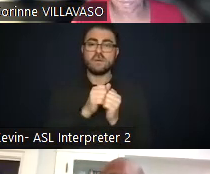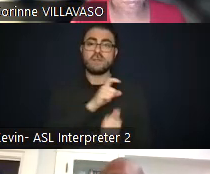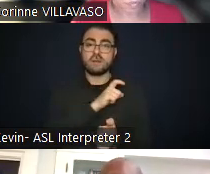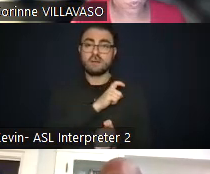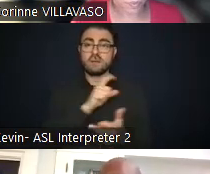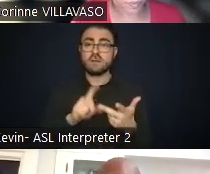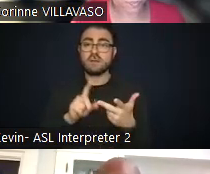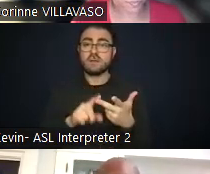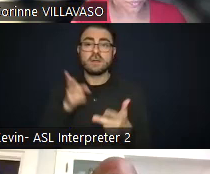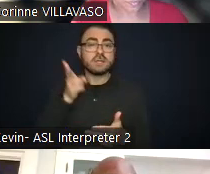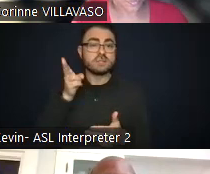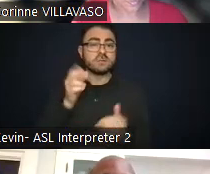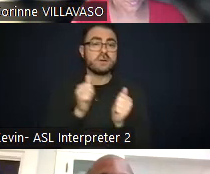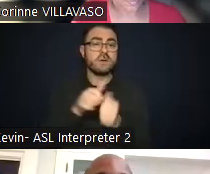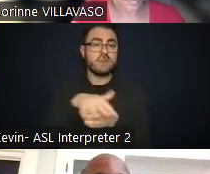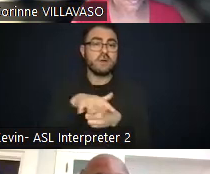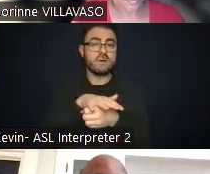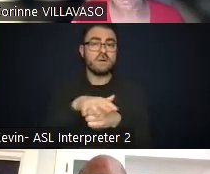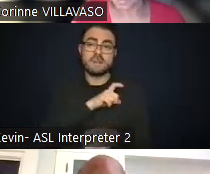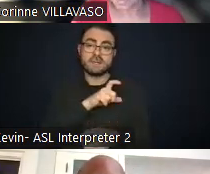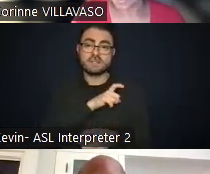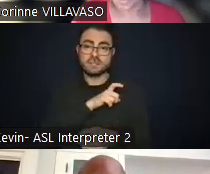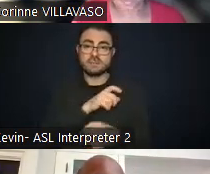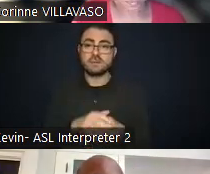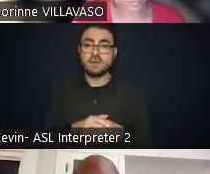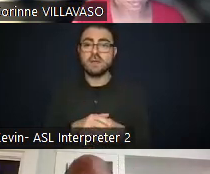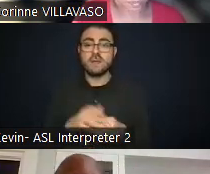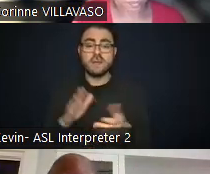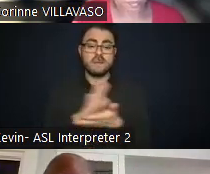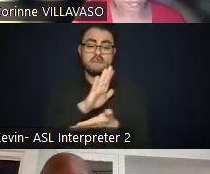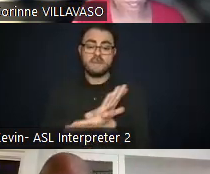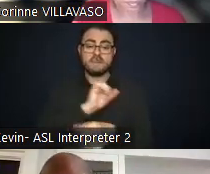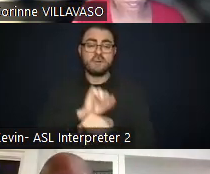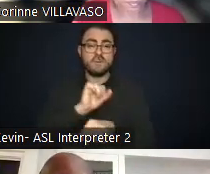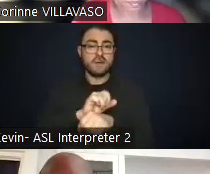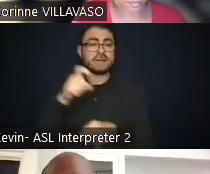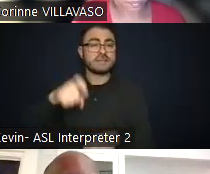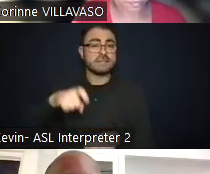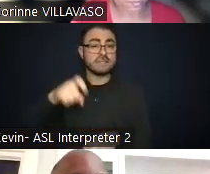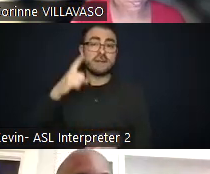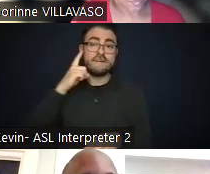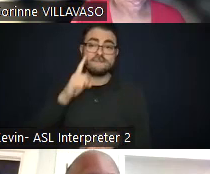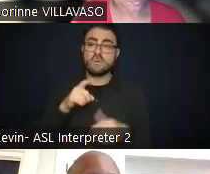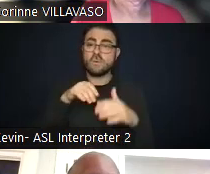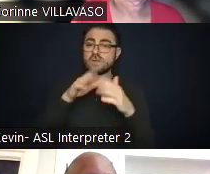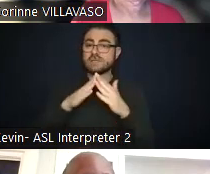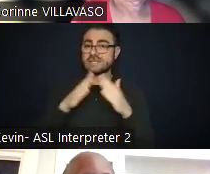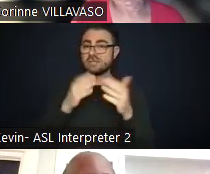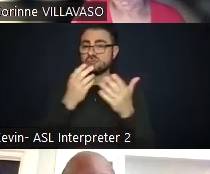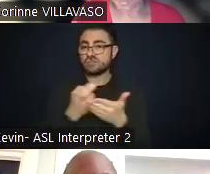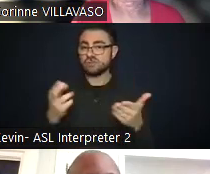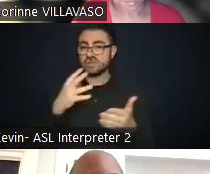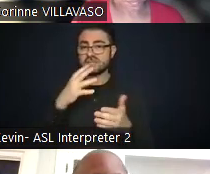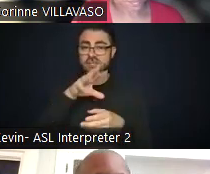of over-policing, including geographically specific training, paperwork necessary to ensure access to city resources, including compensation and